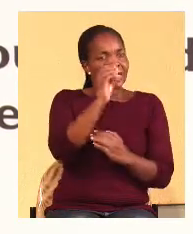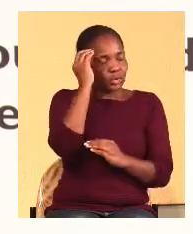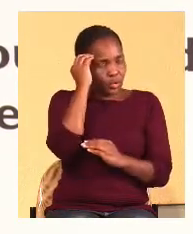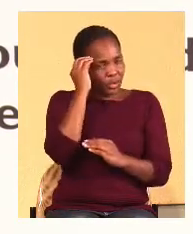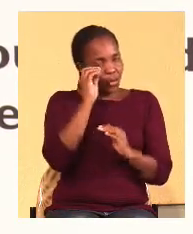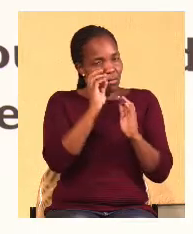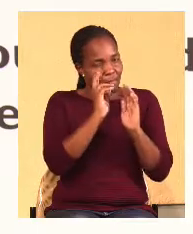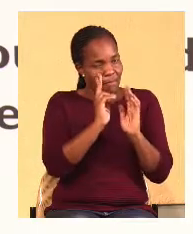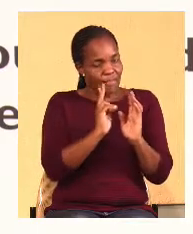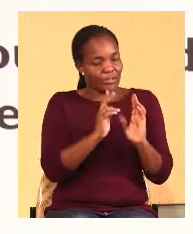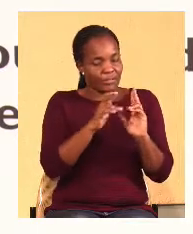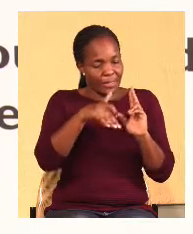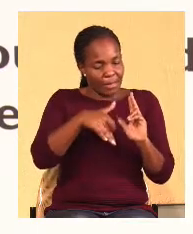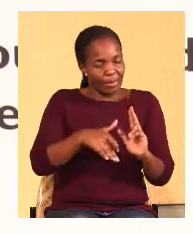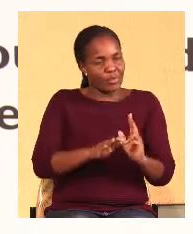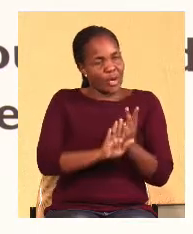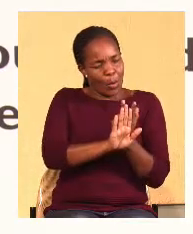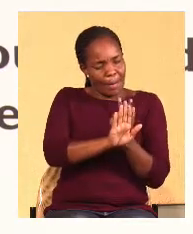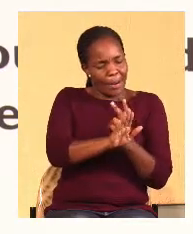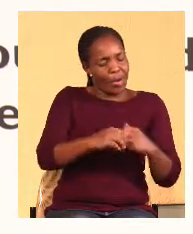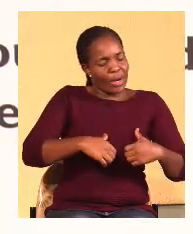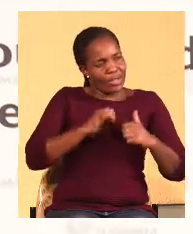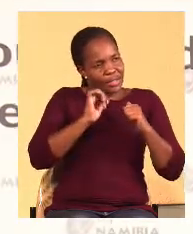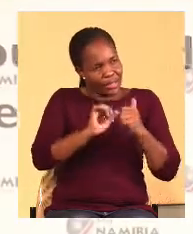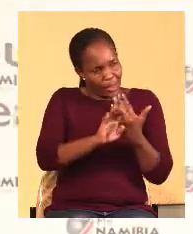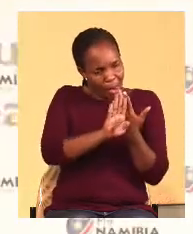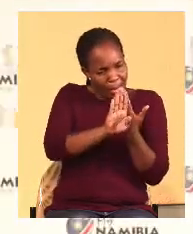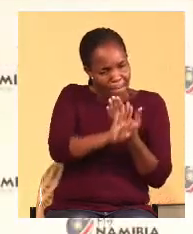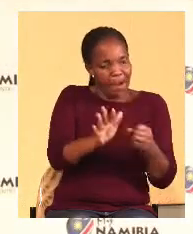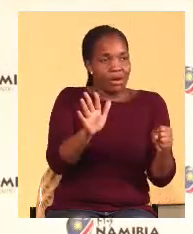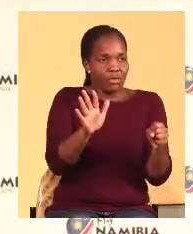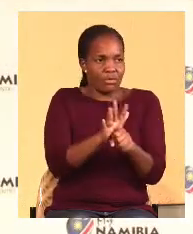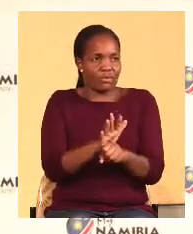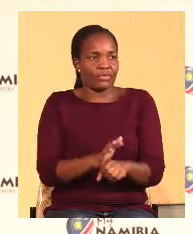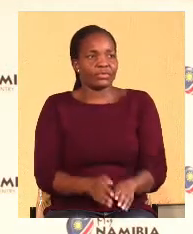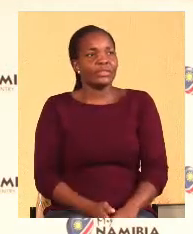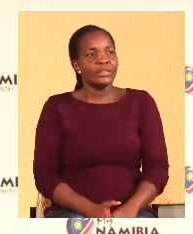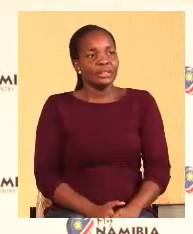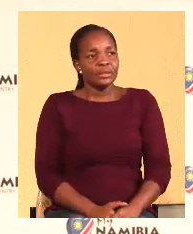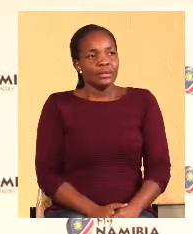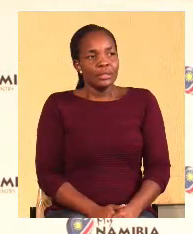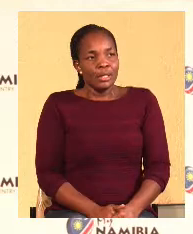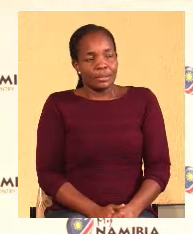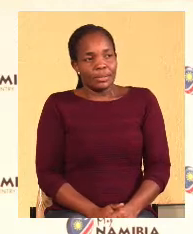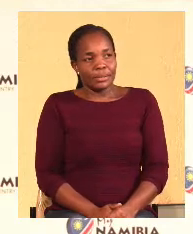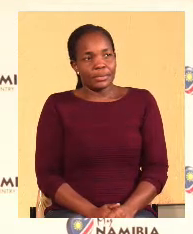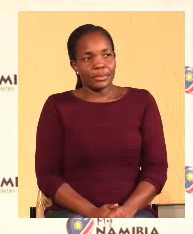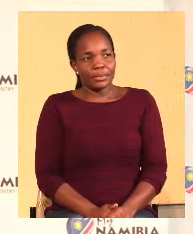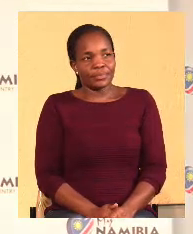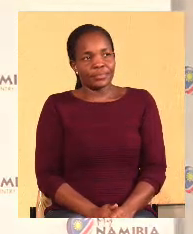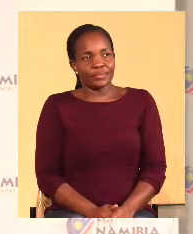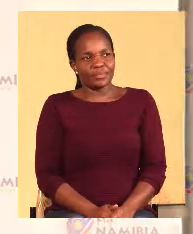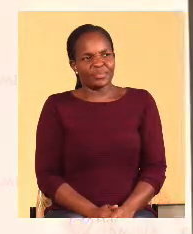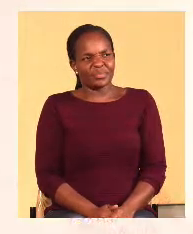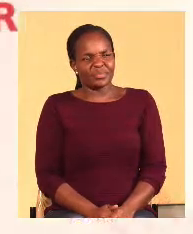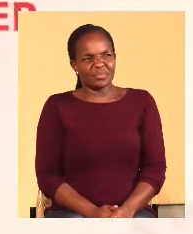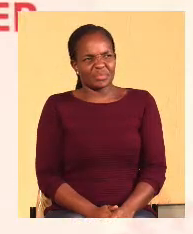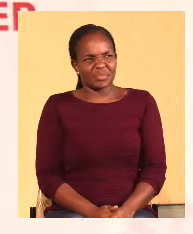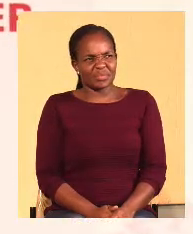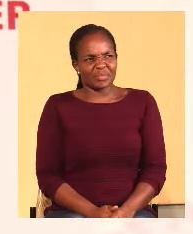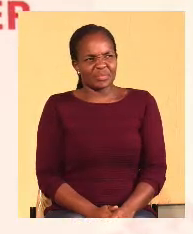of its society is supreme. With that answer, are you then saying that the question that was posed with regard to possession, so possession is